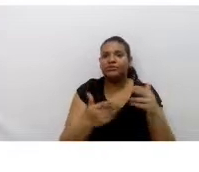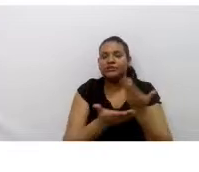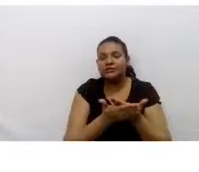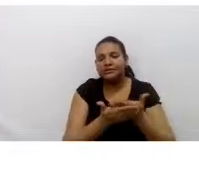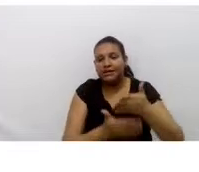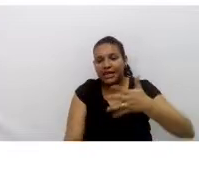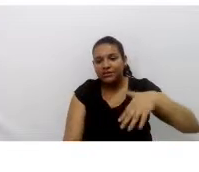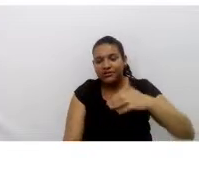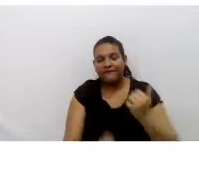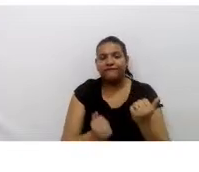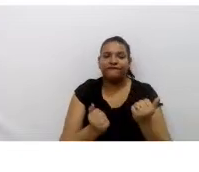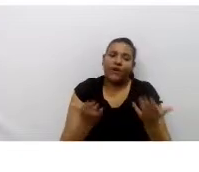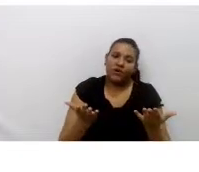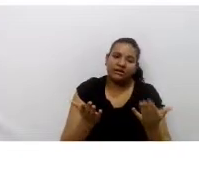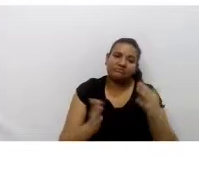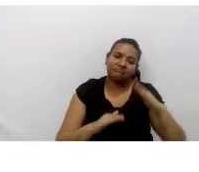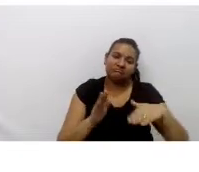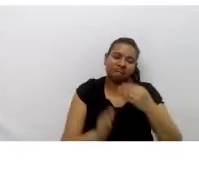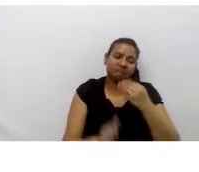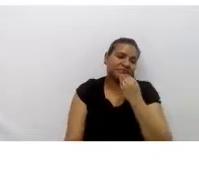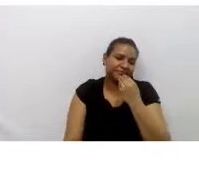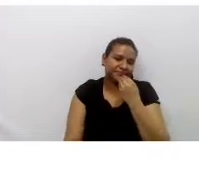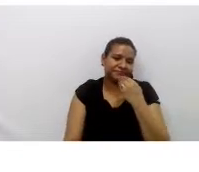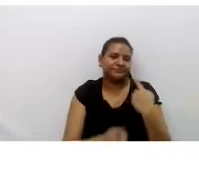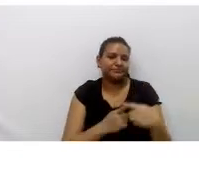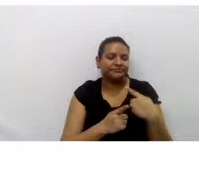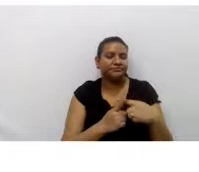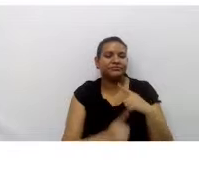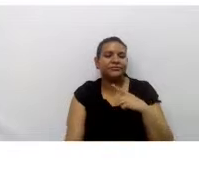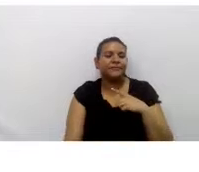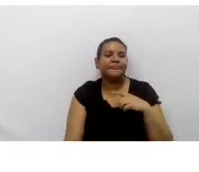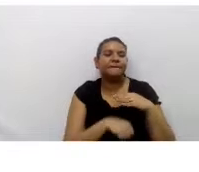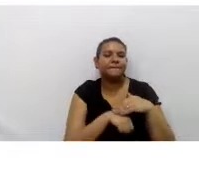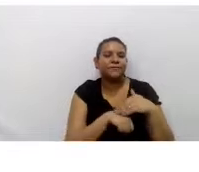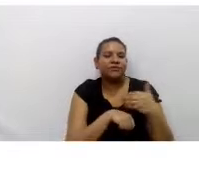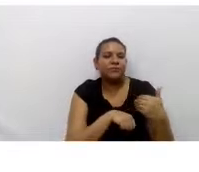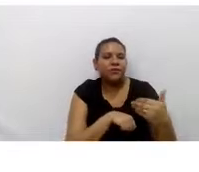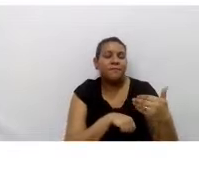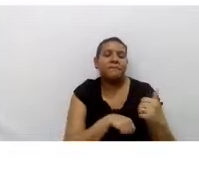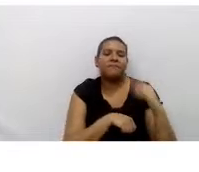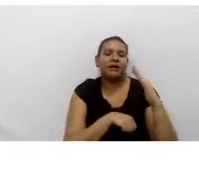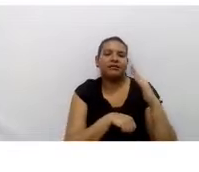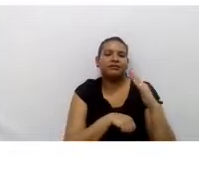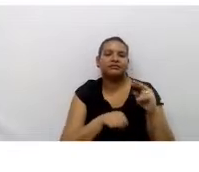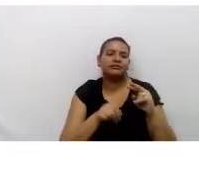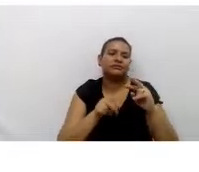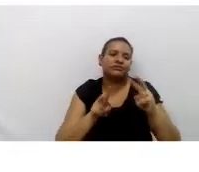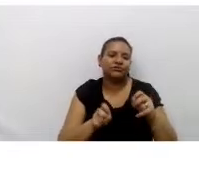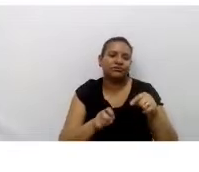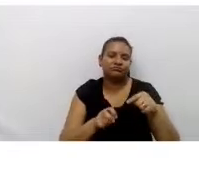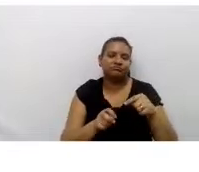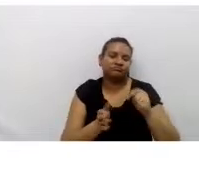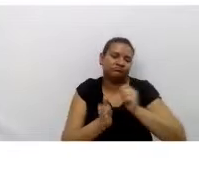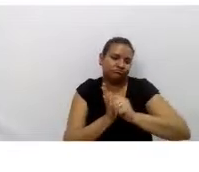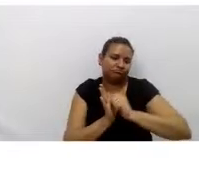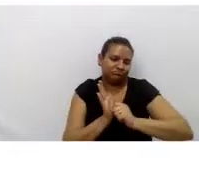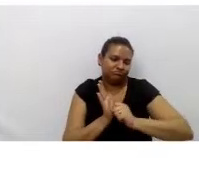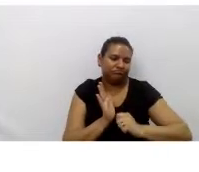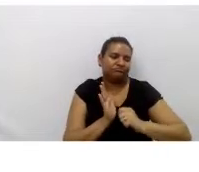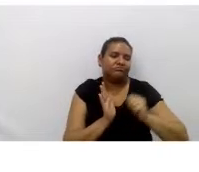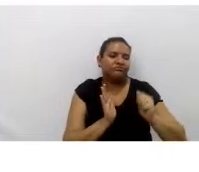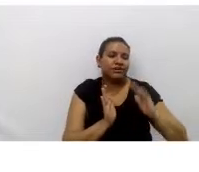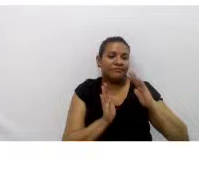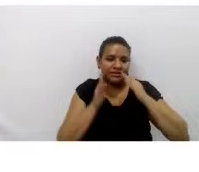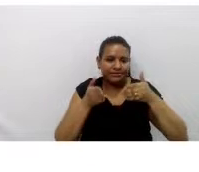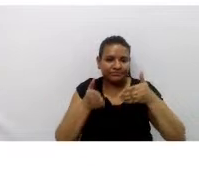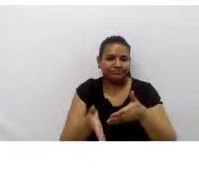would if they were doing it in the classroom under the pressure of doing something within 10 minutes, 15 minutes, etc. So, for